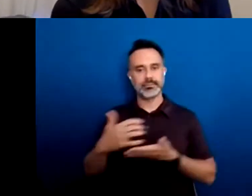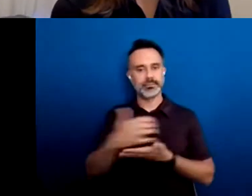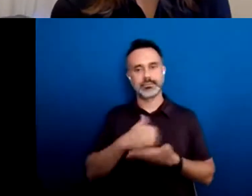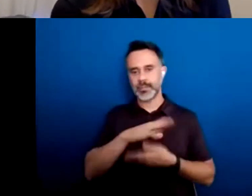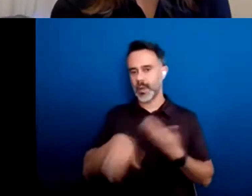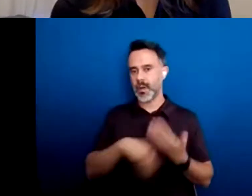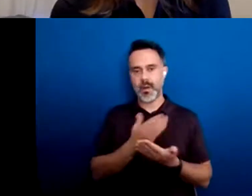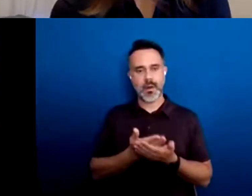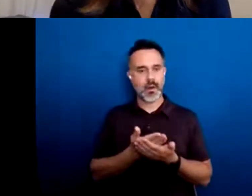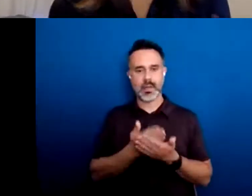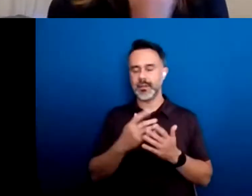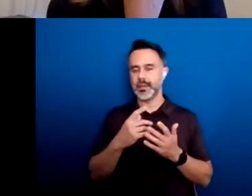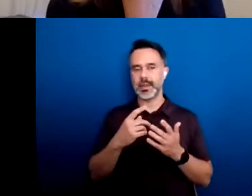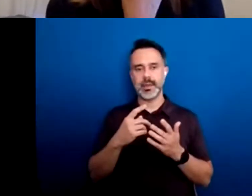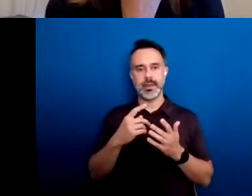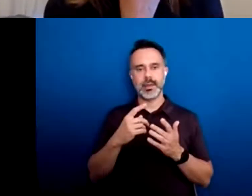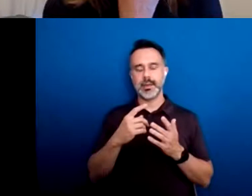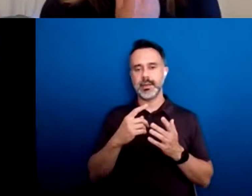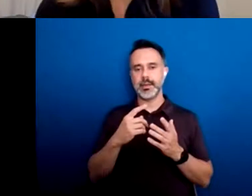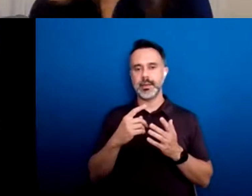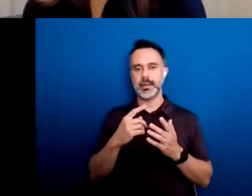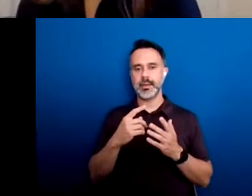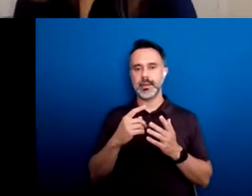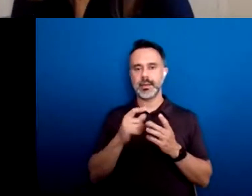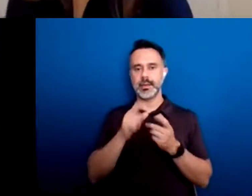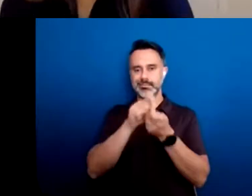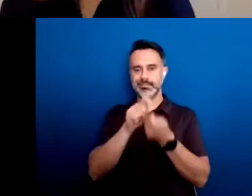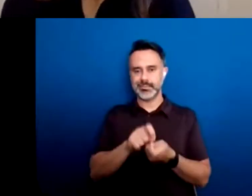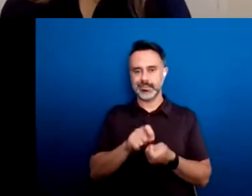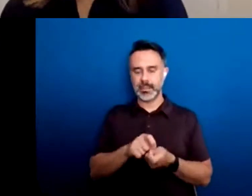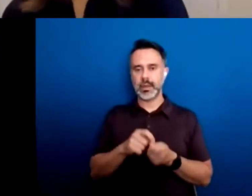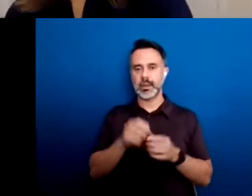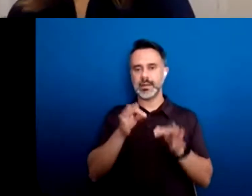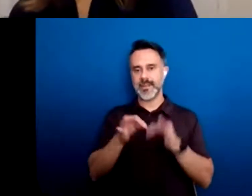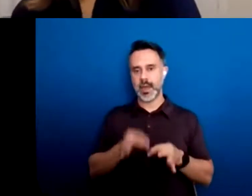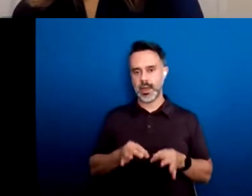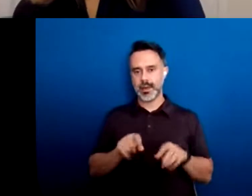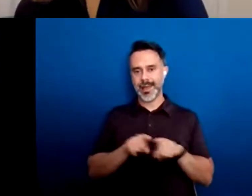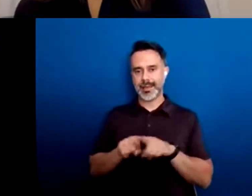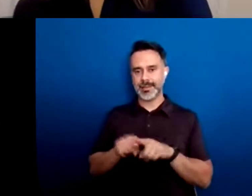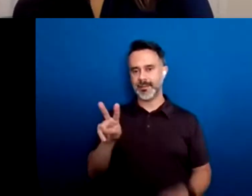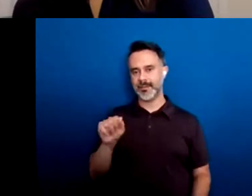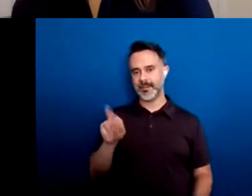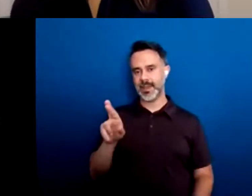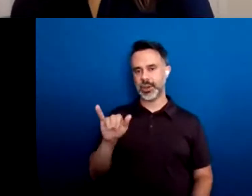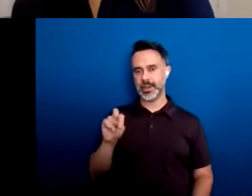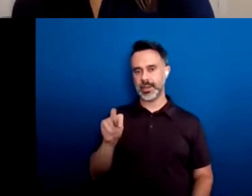positives defined as to variants, but there are at